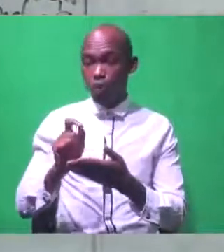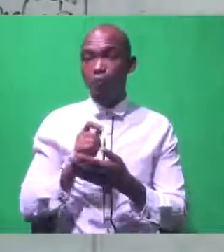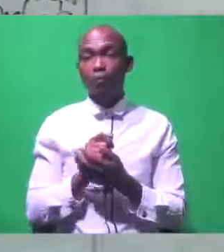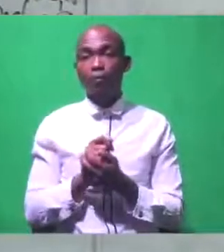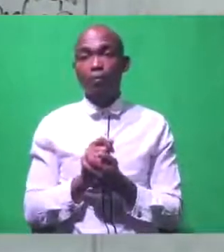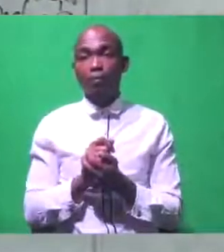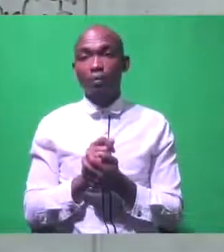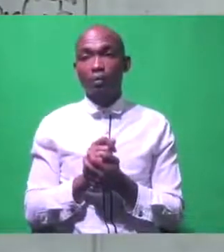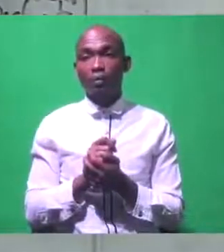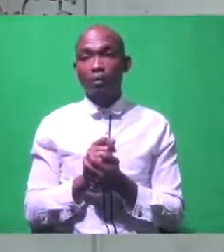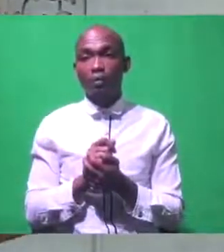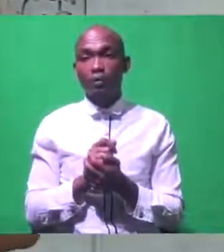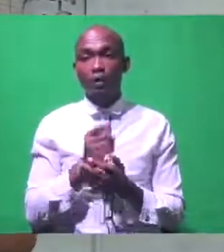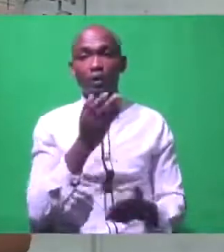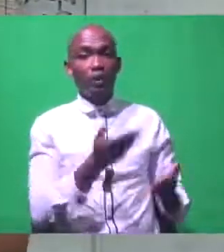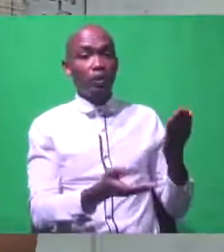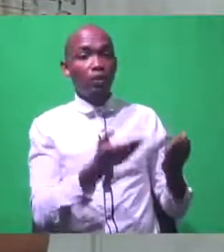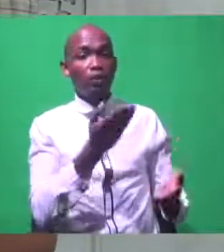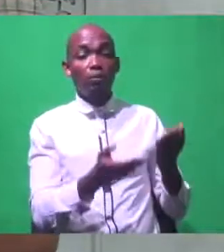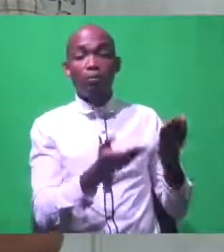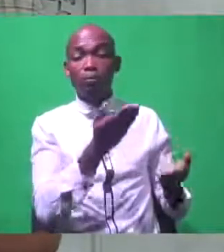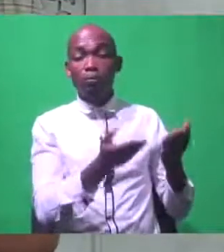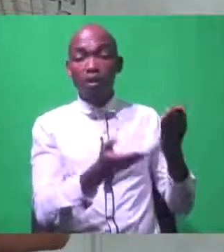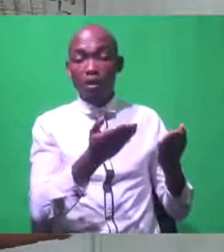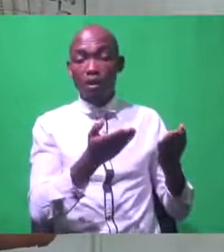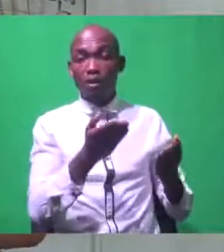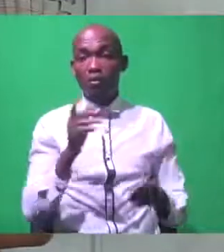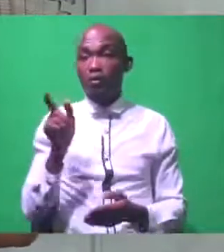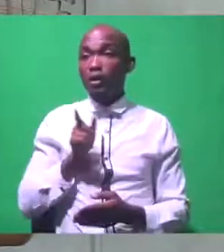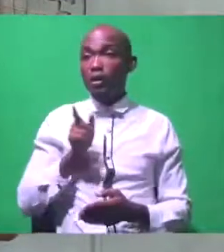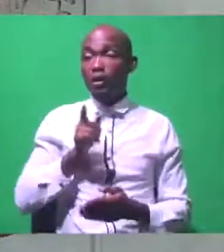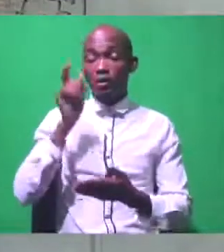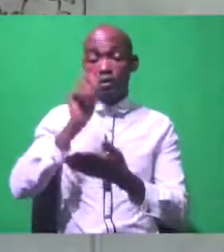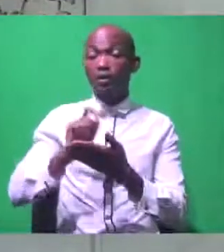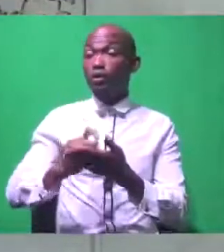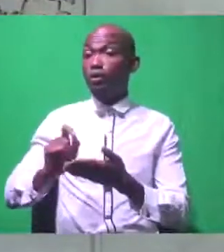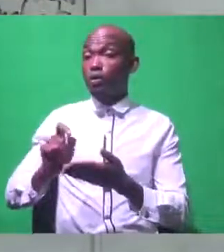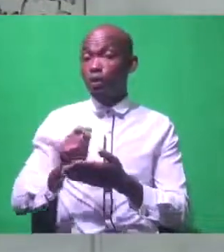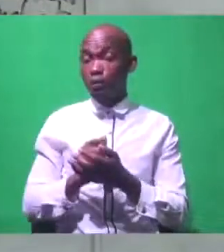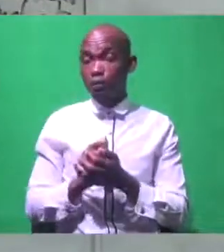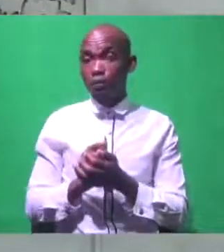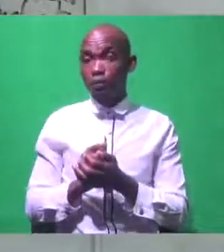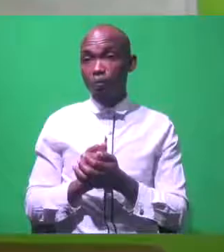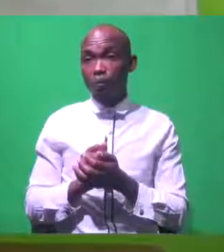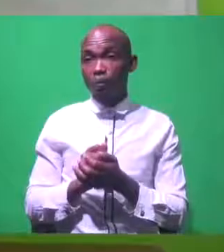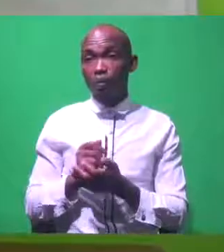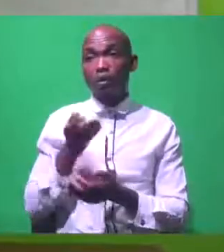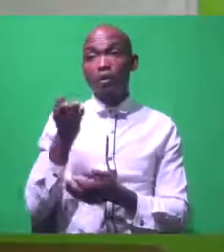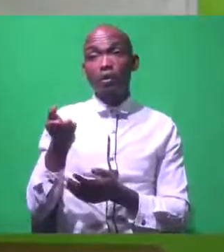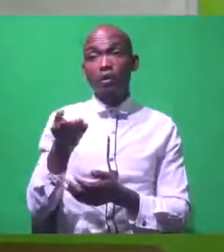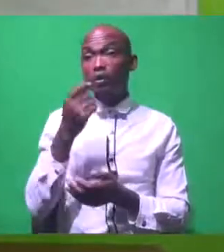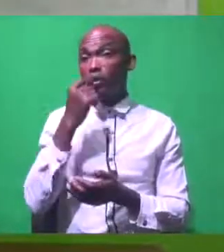schools compared to the girls' schools. That's why we say it was